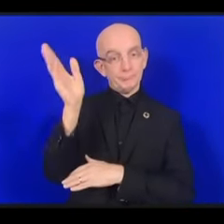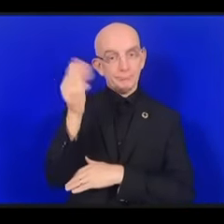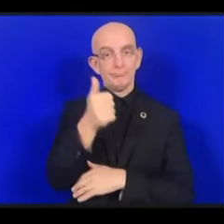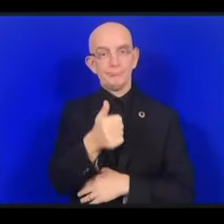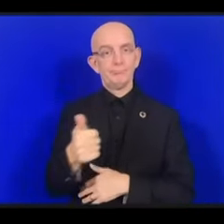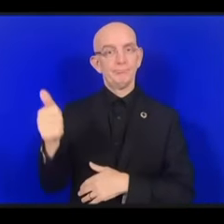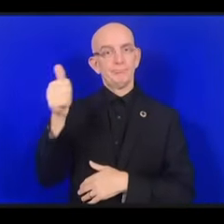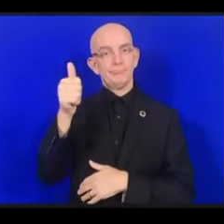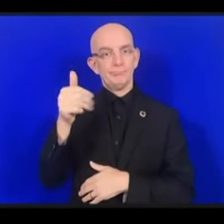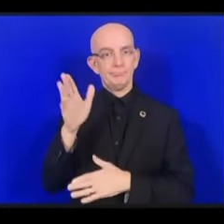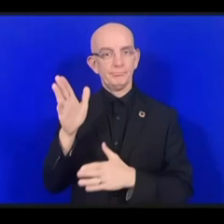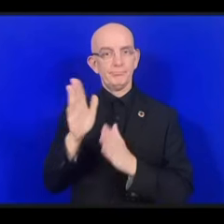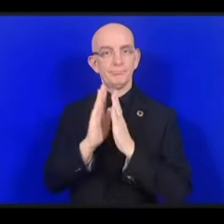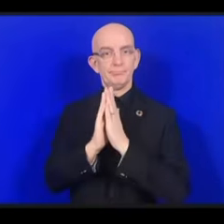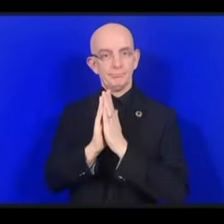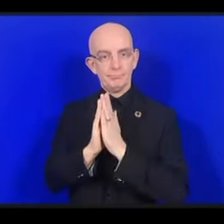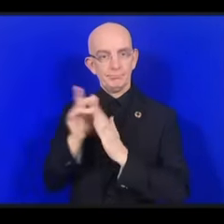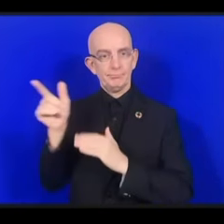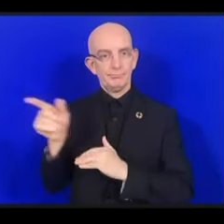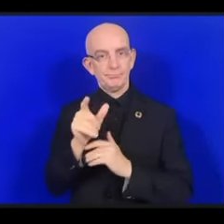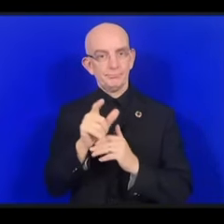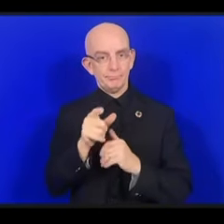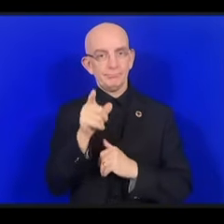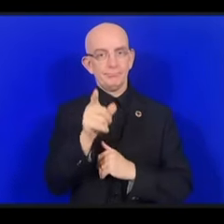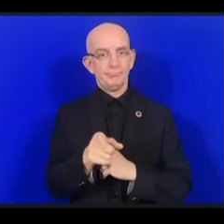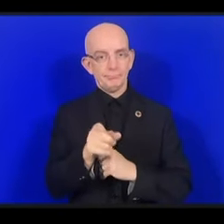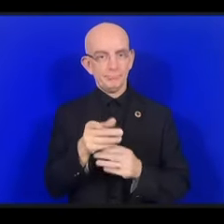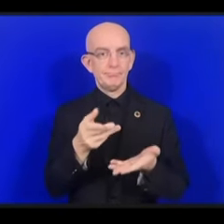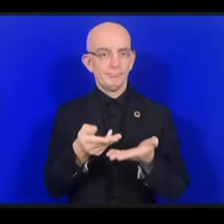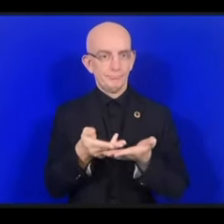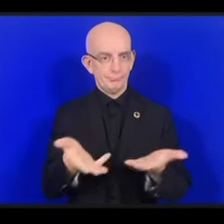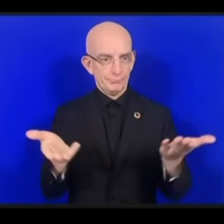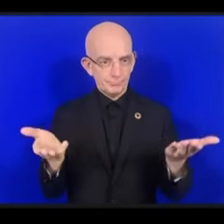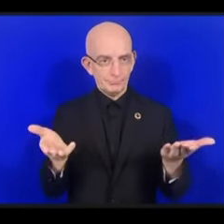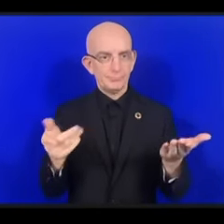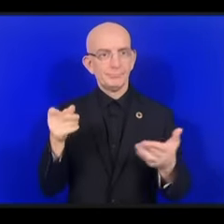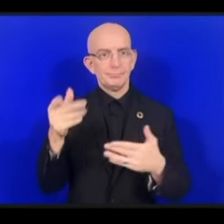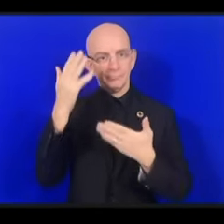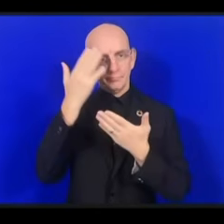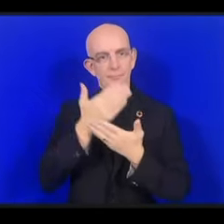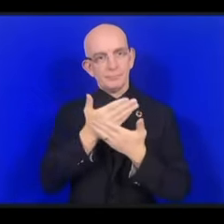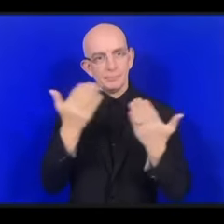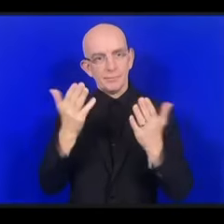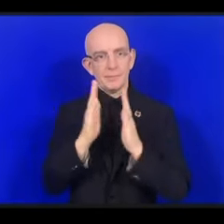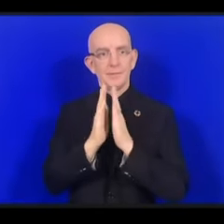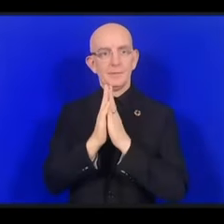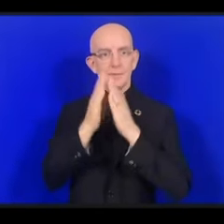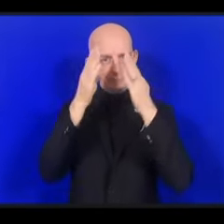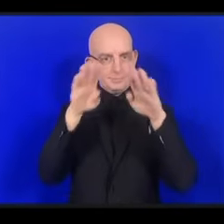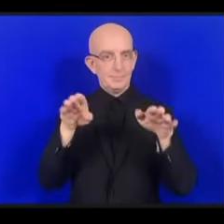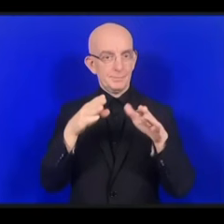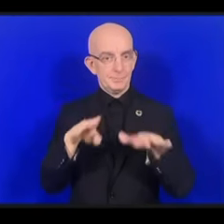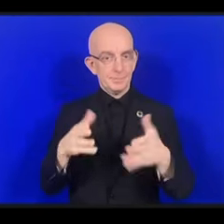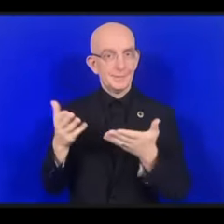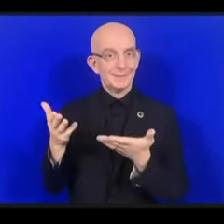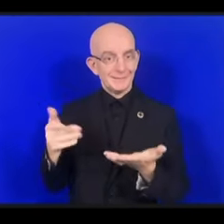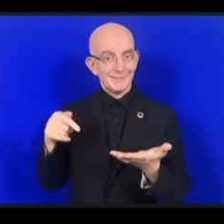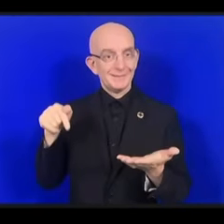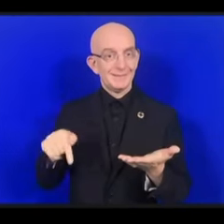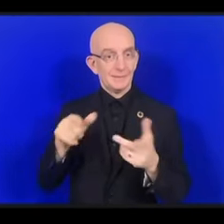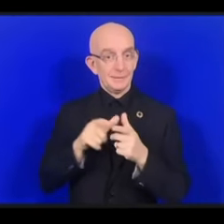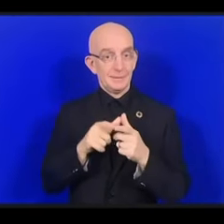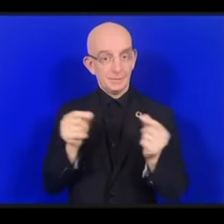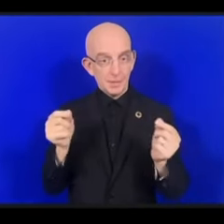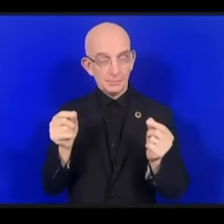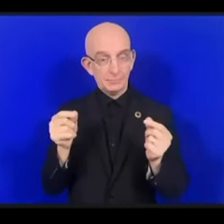born in Kiyomizu, Kyoto in 1940. After graduating from university in